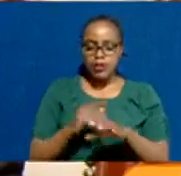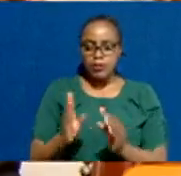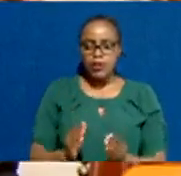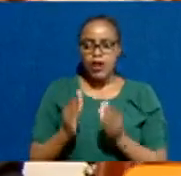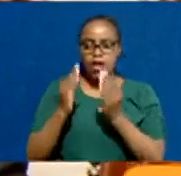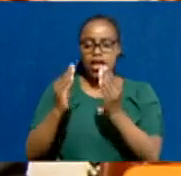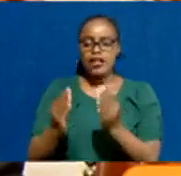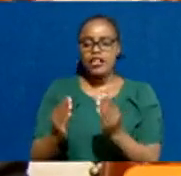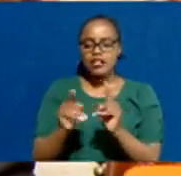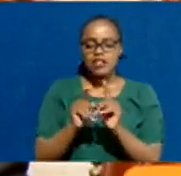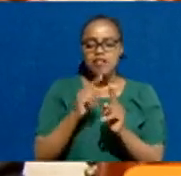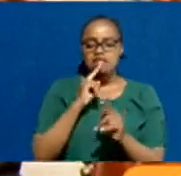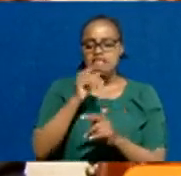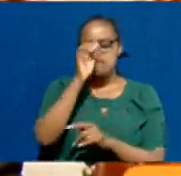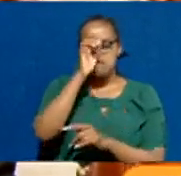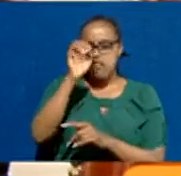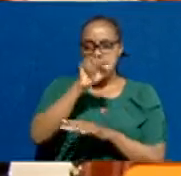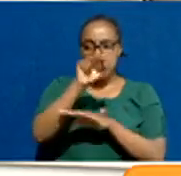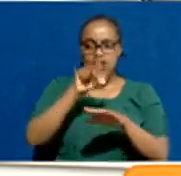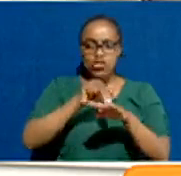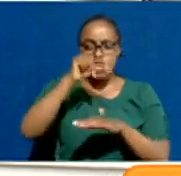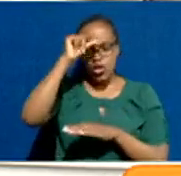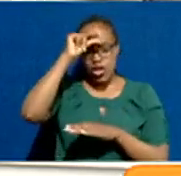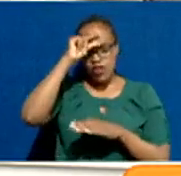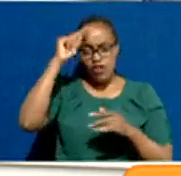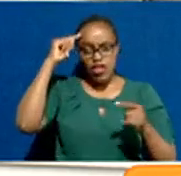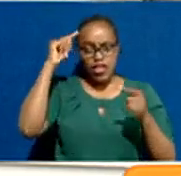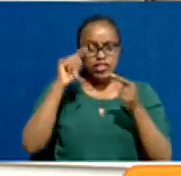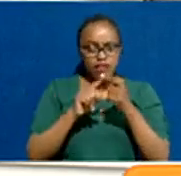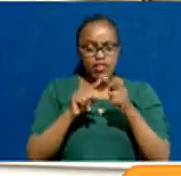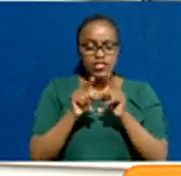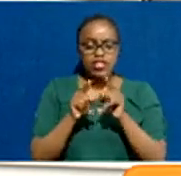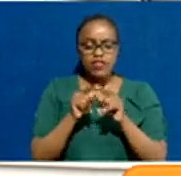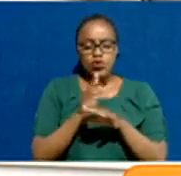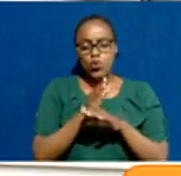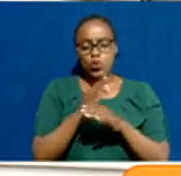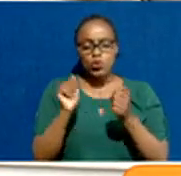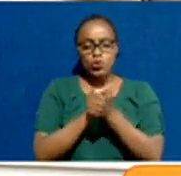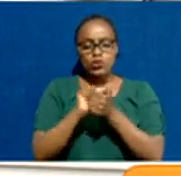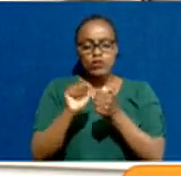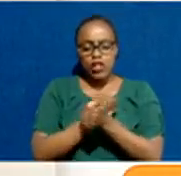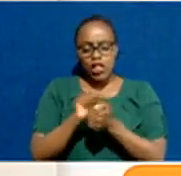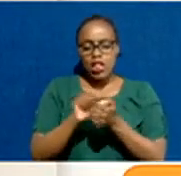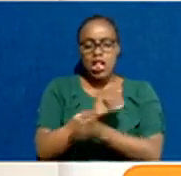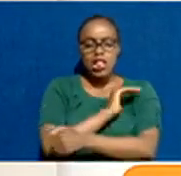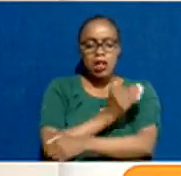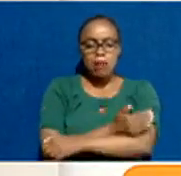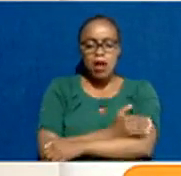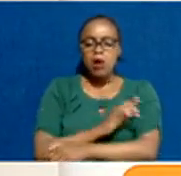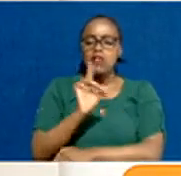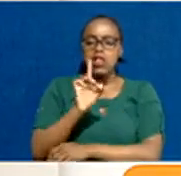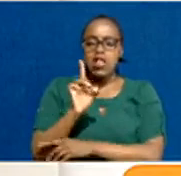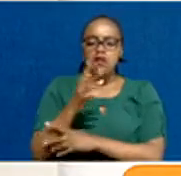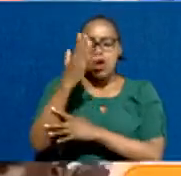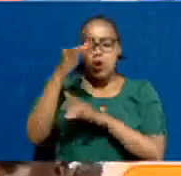ceremony, dismissed claims that the national government intended to usurp the powers of the Nairobi City County by taking over